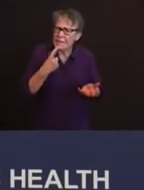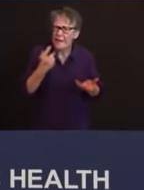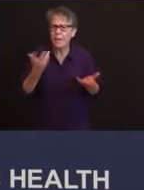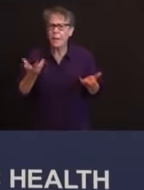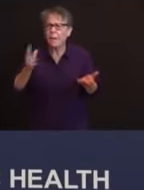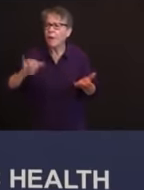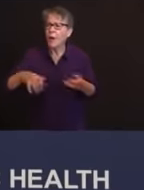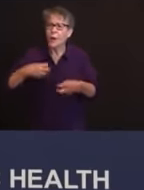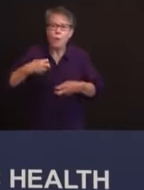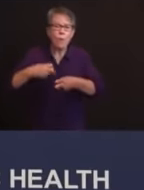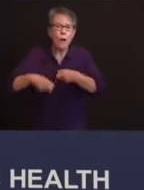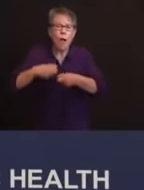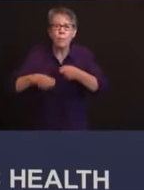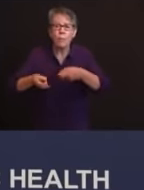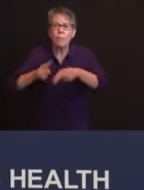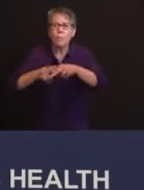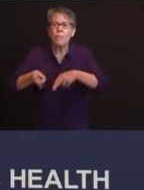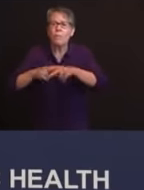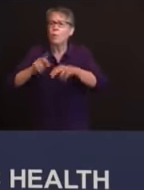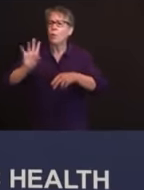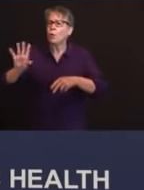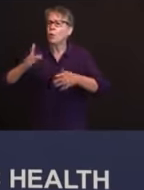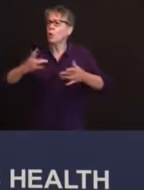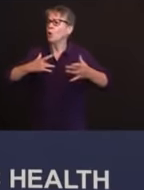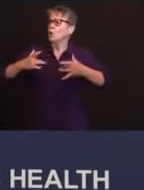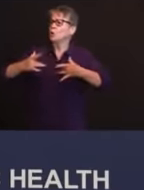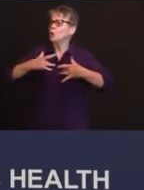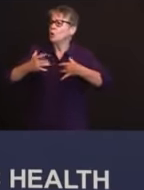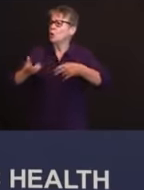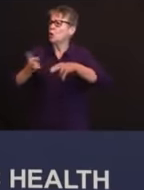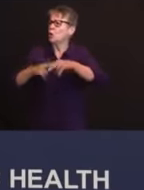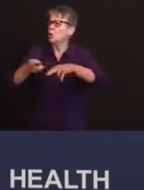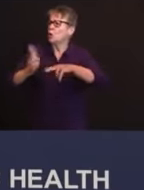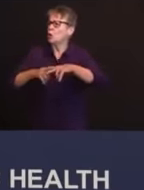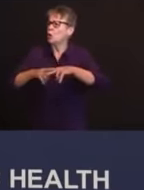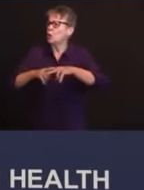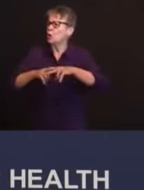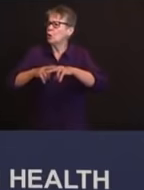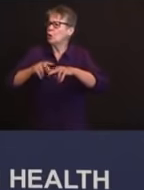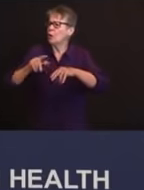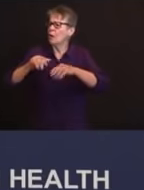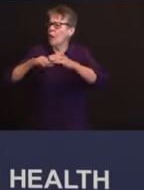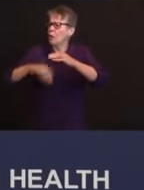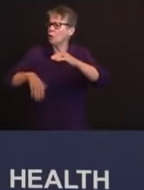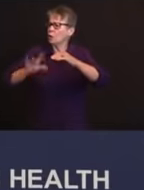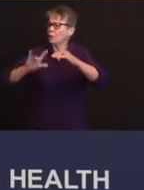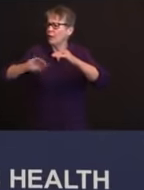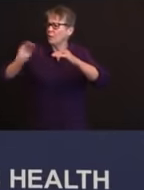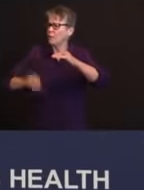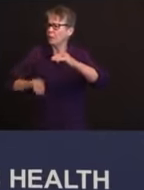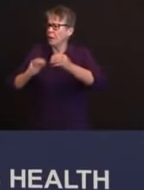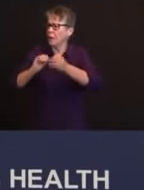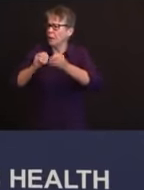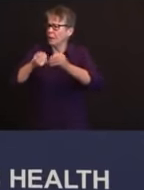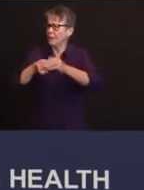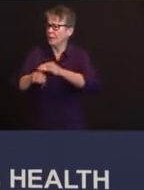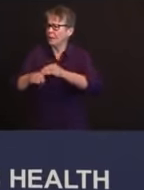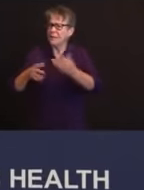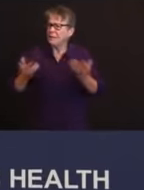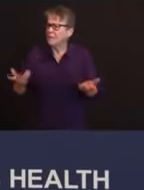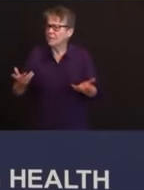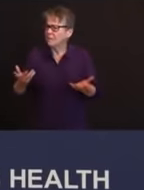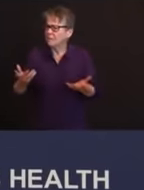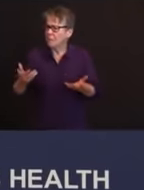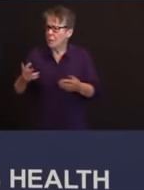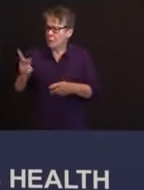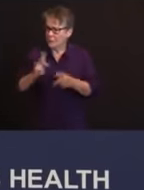the concern with indoor dining, even at 25% capacity, is not so much with the people sitting eating, but it's from this bilateral